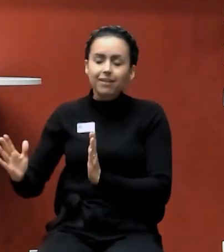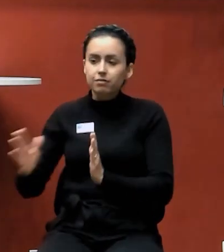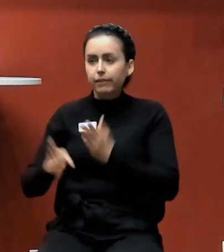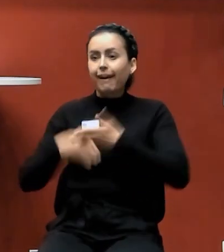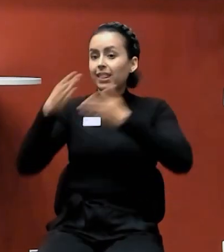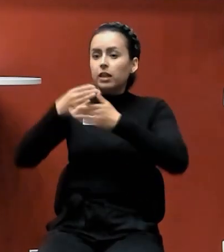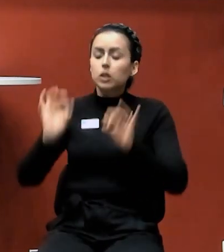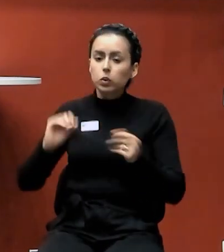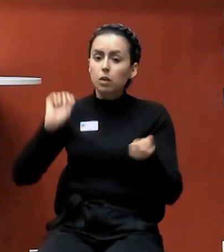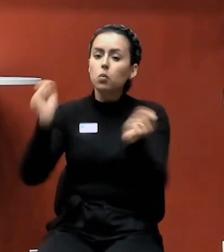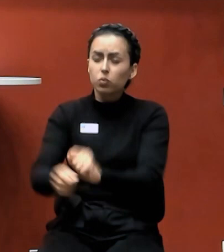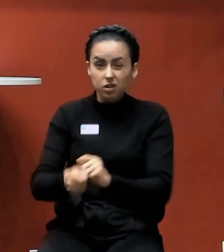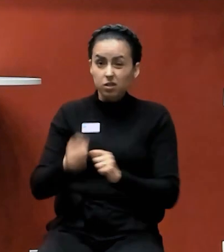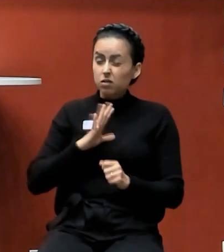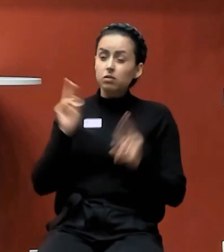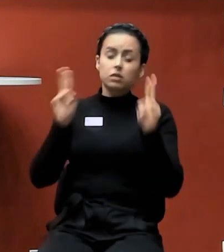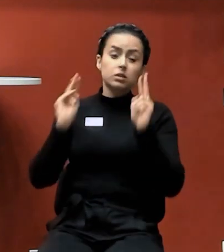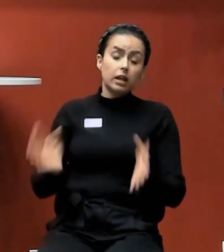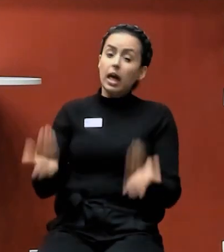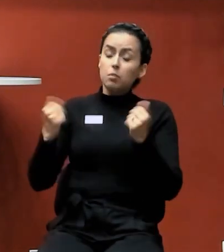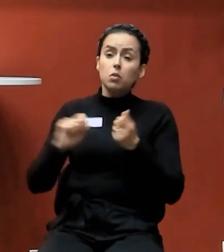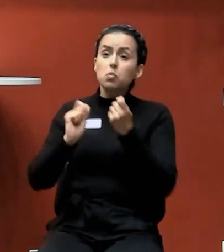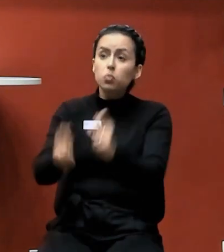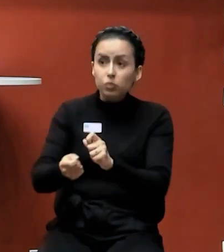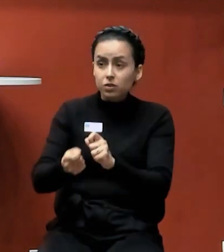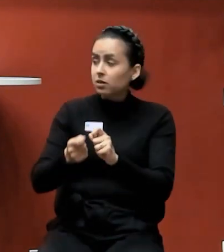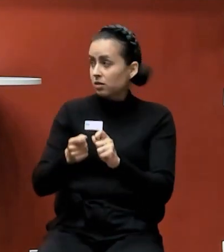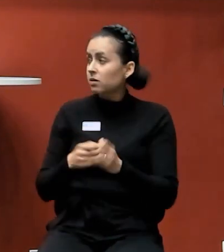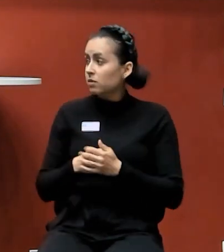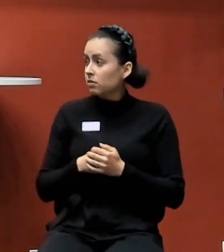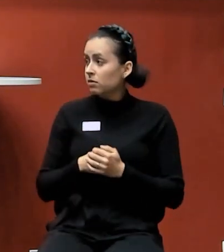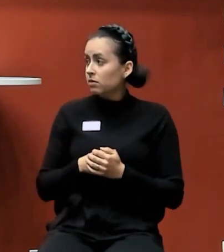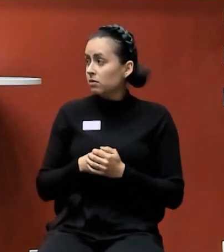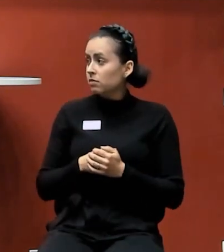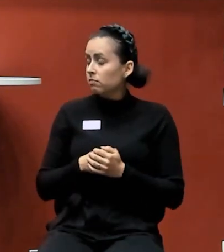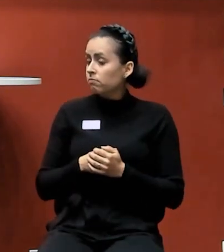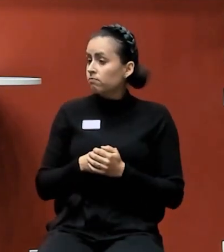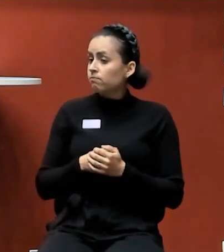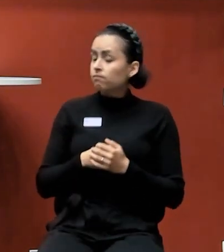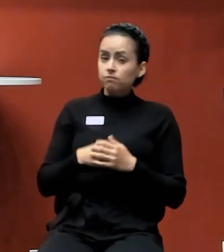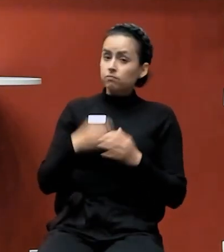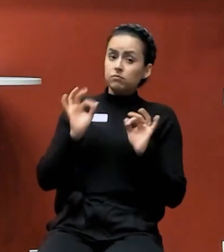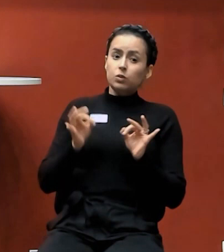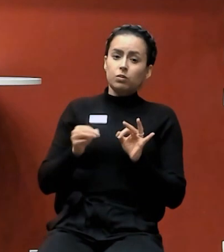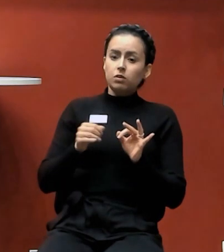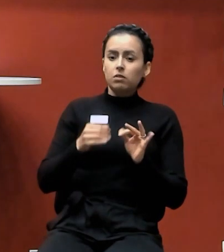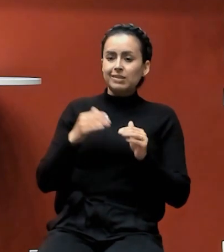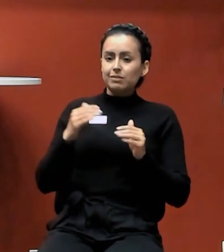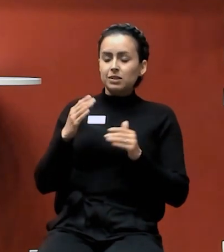it really easy to change it? Also, I question that. How easy it like? How do you change it?